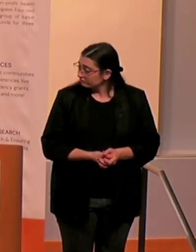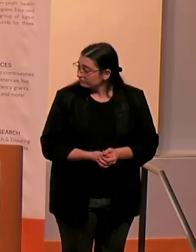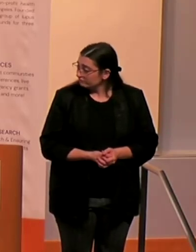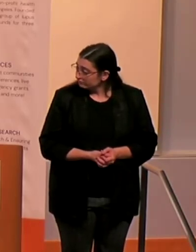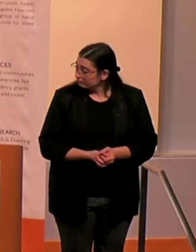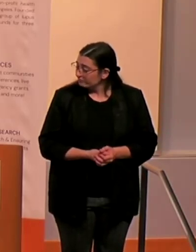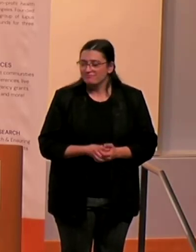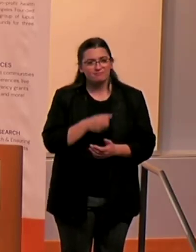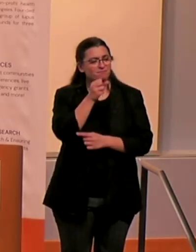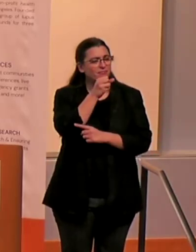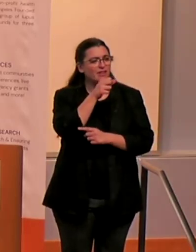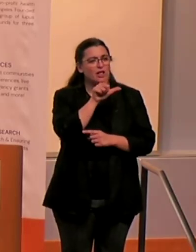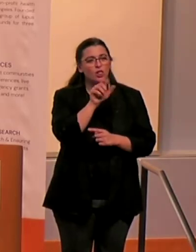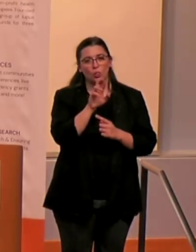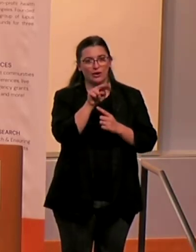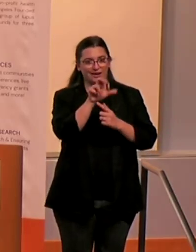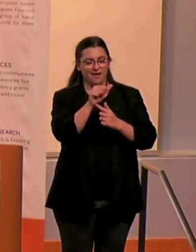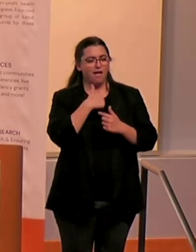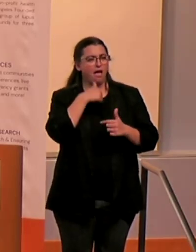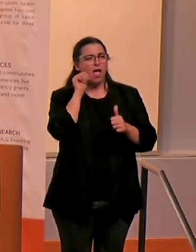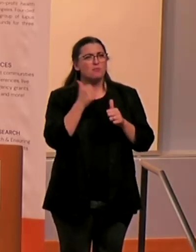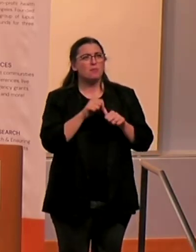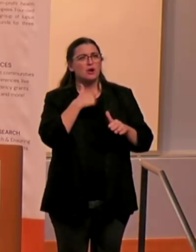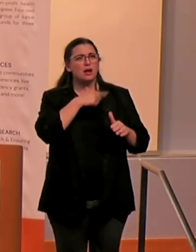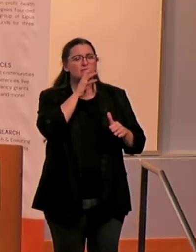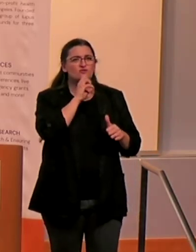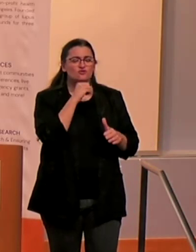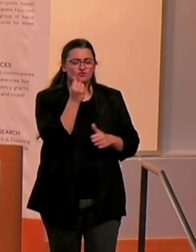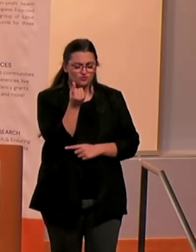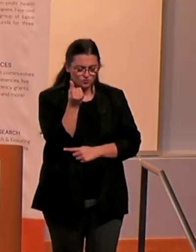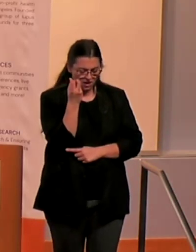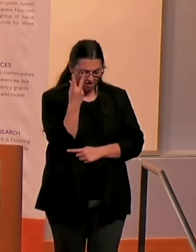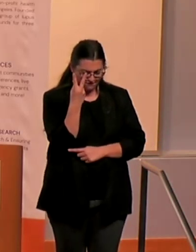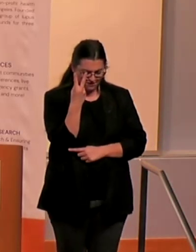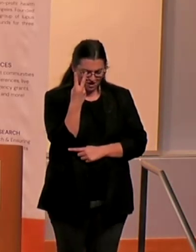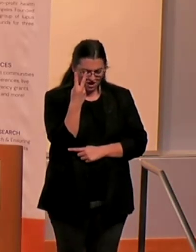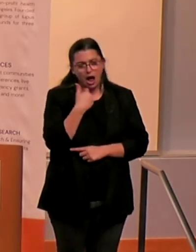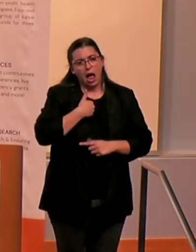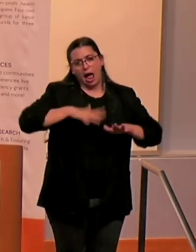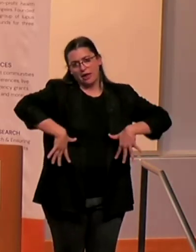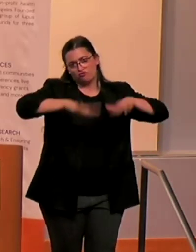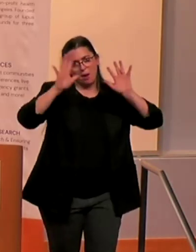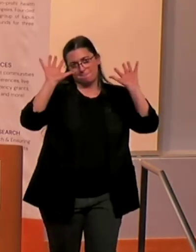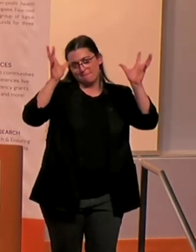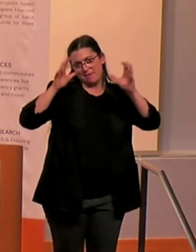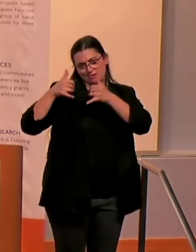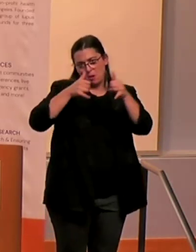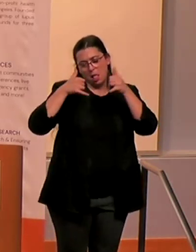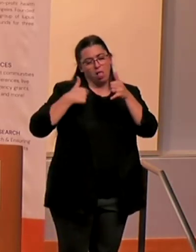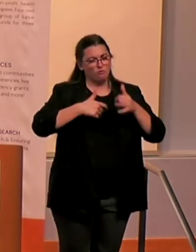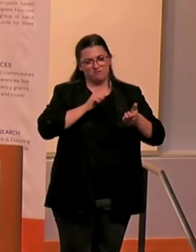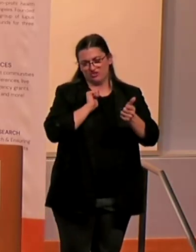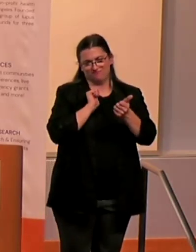I remember when I was 12, like I grew up playing basketball, so I was very athletic, and